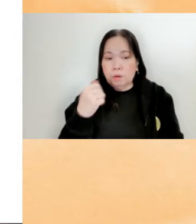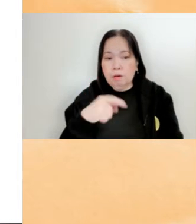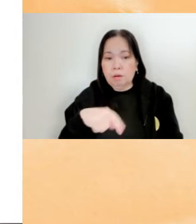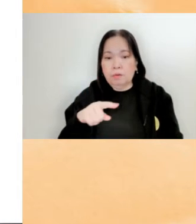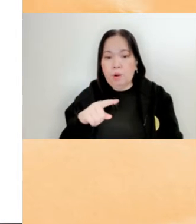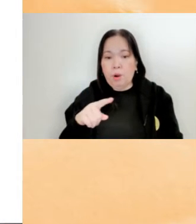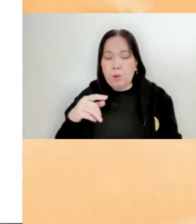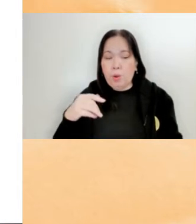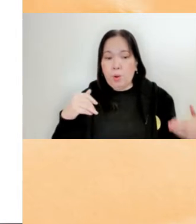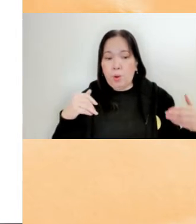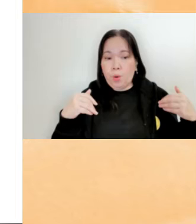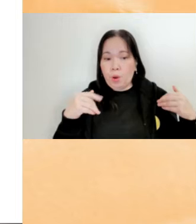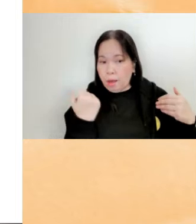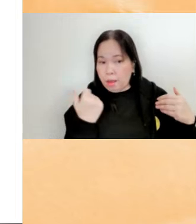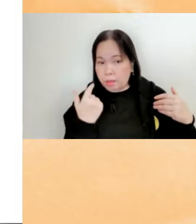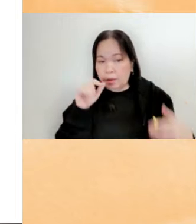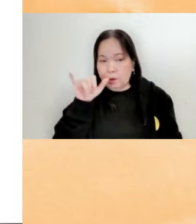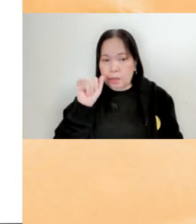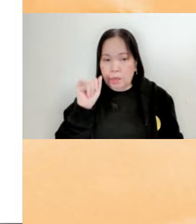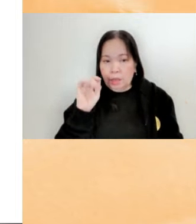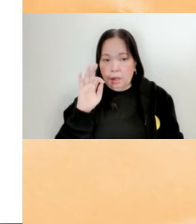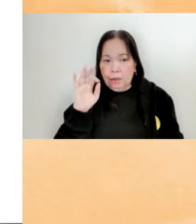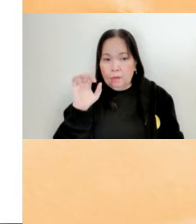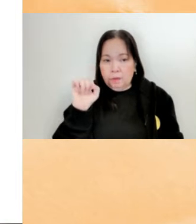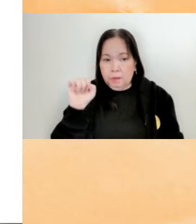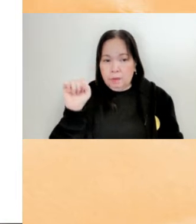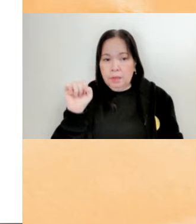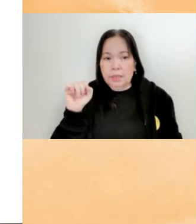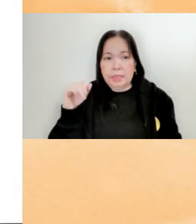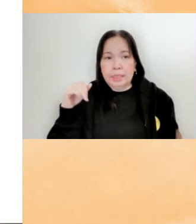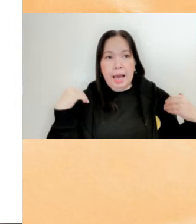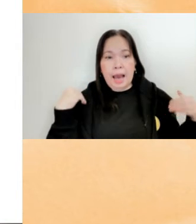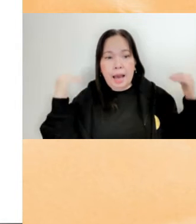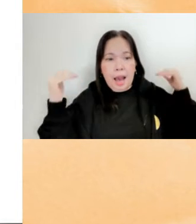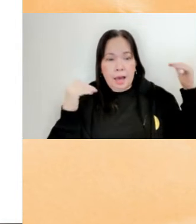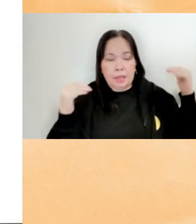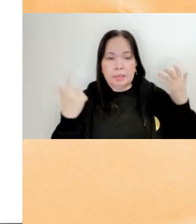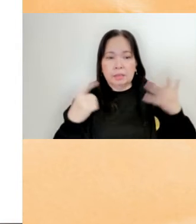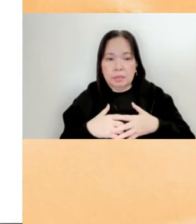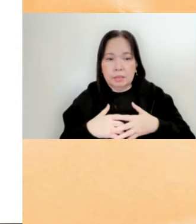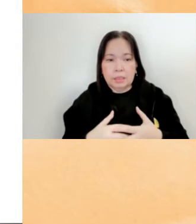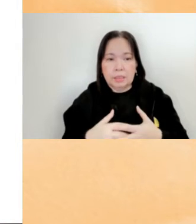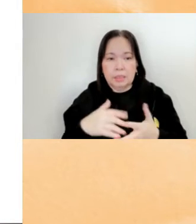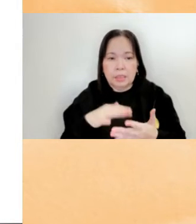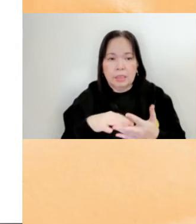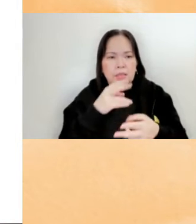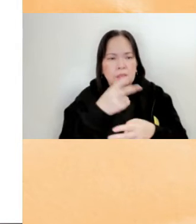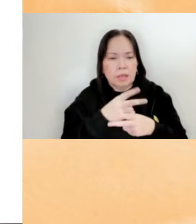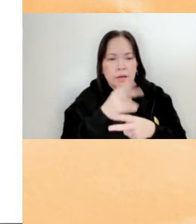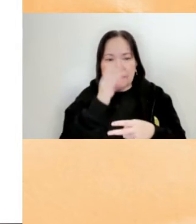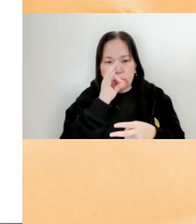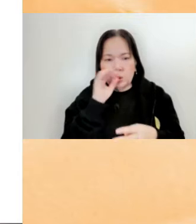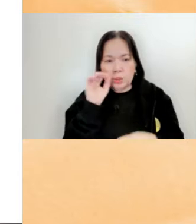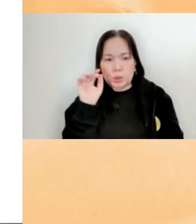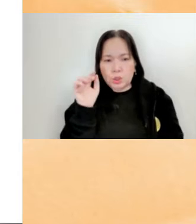Young Adult Fertility and Sexuality Study, which has been tracking Filipinos ages